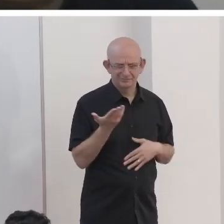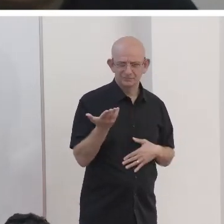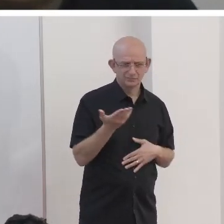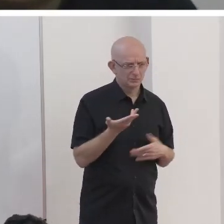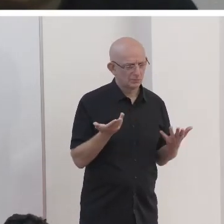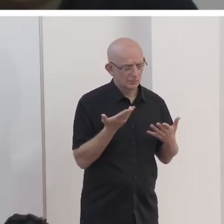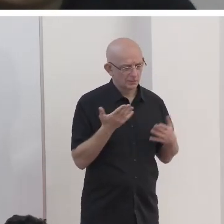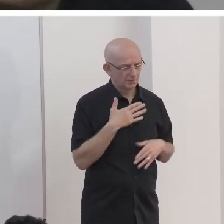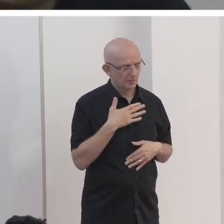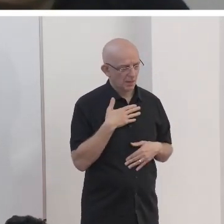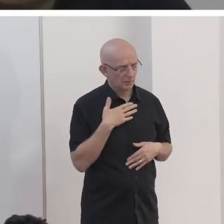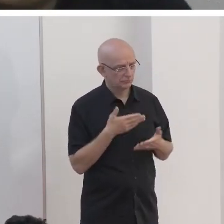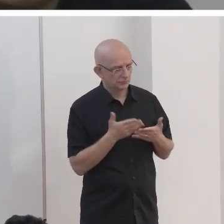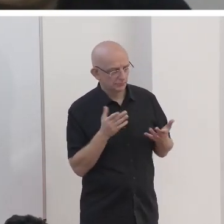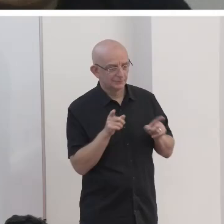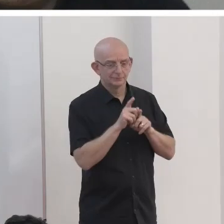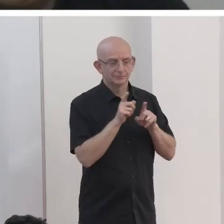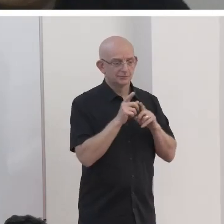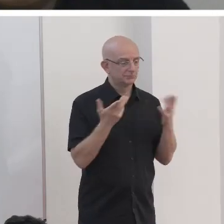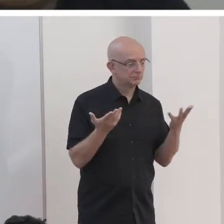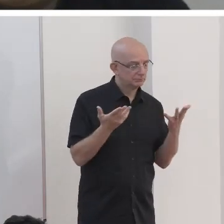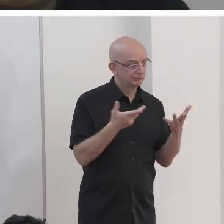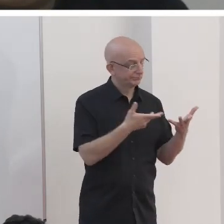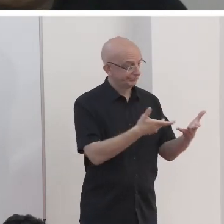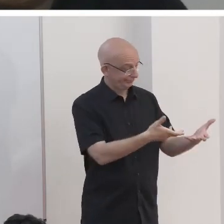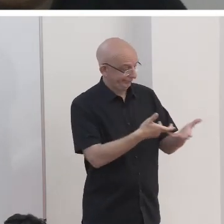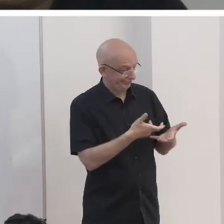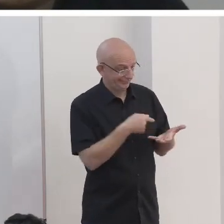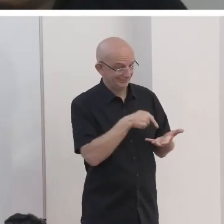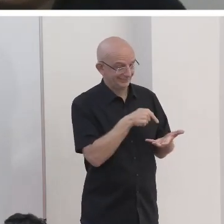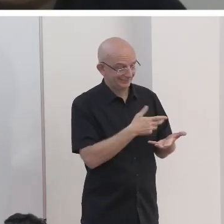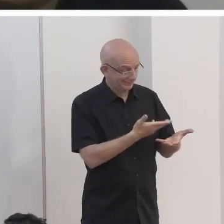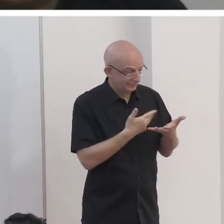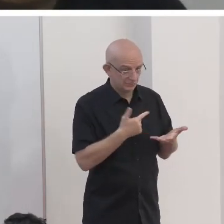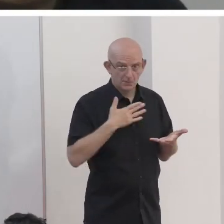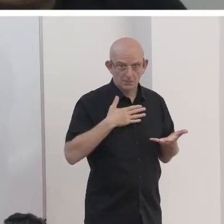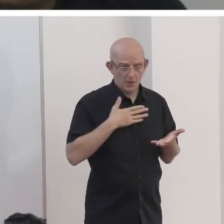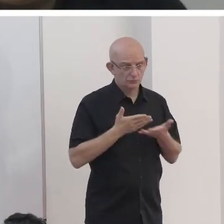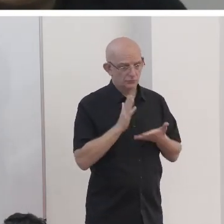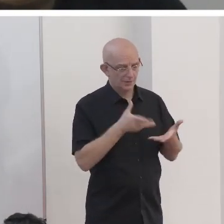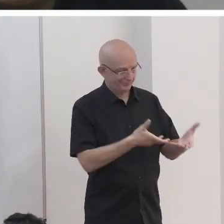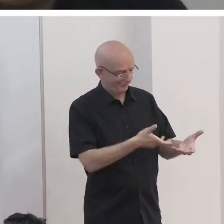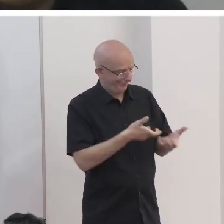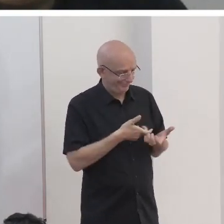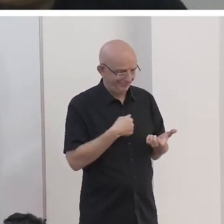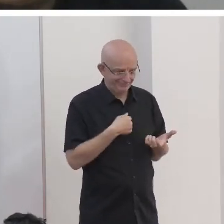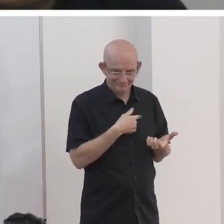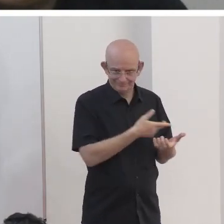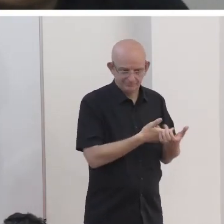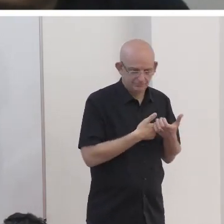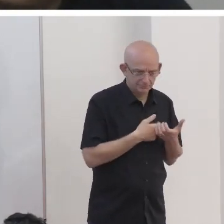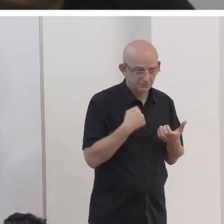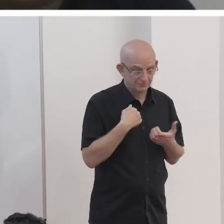right to property. That persons with women with disabilities are unable to get that property rights, unable